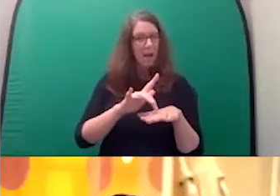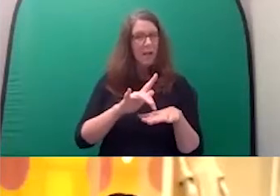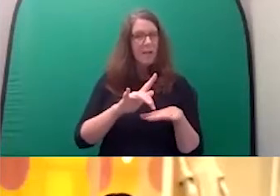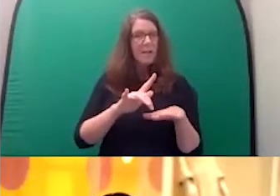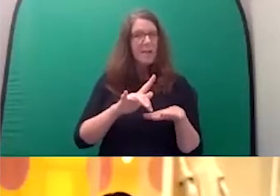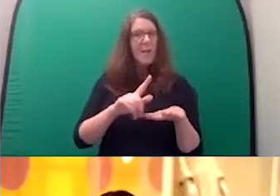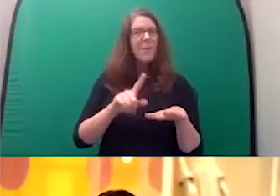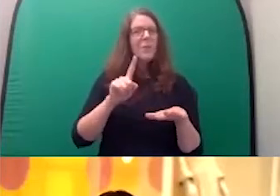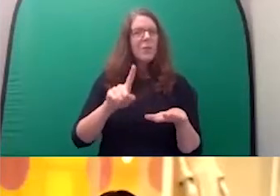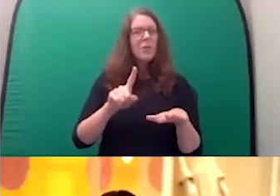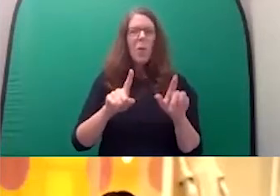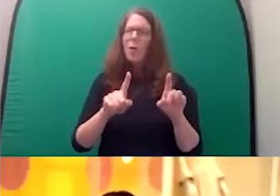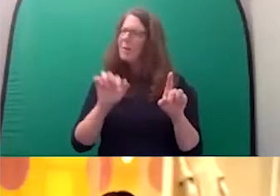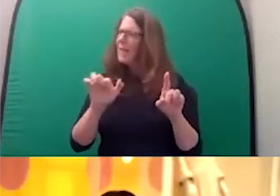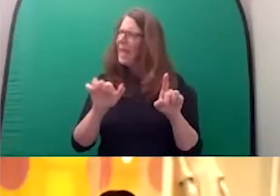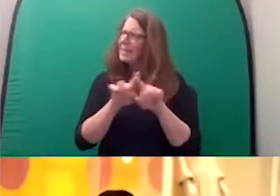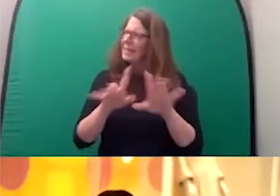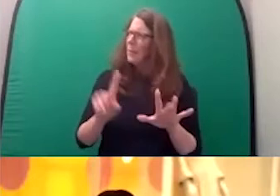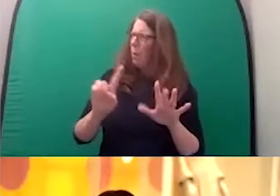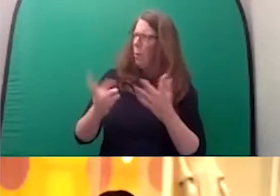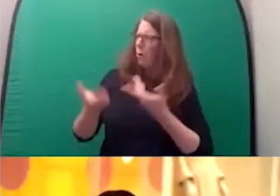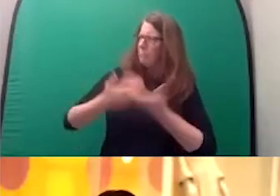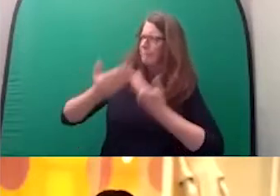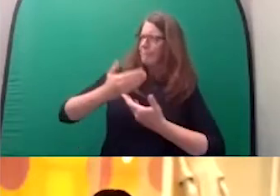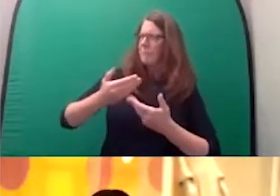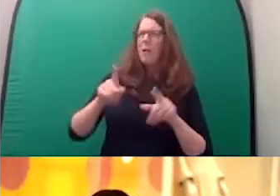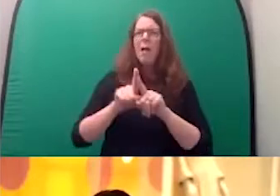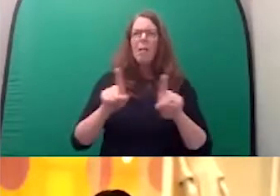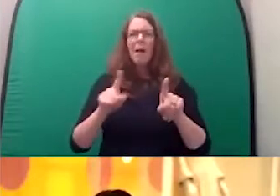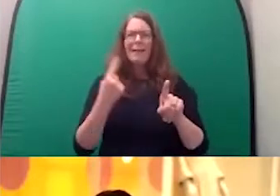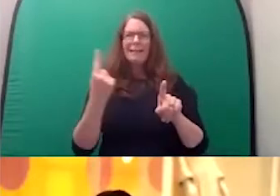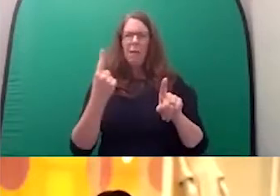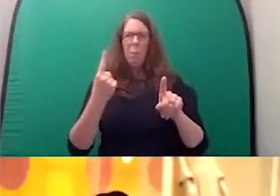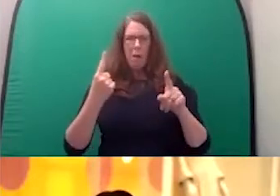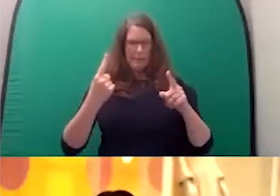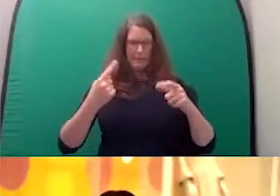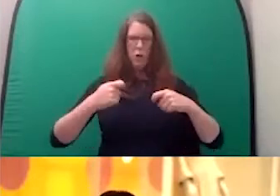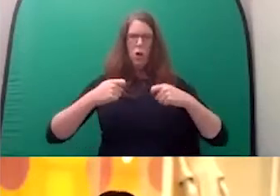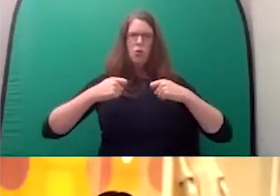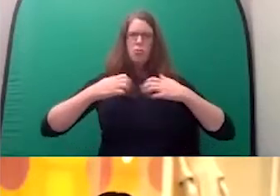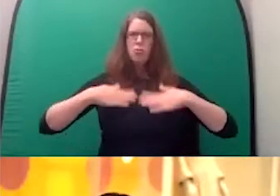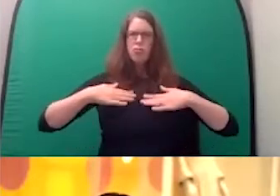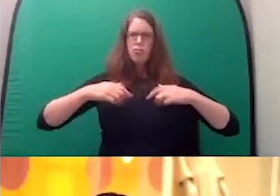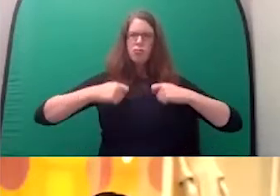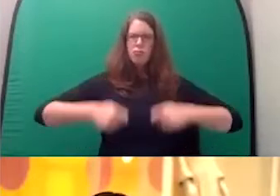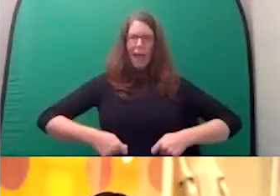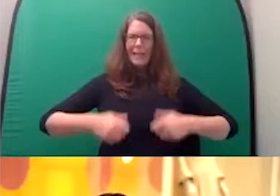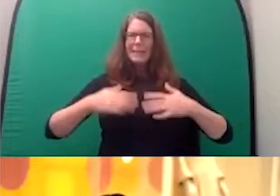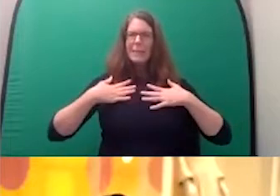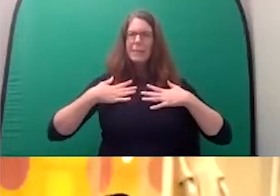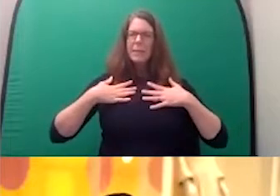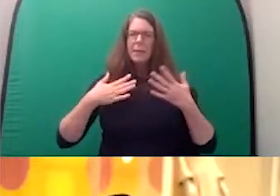how, what you've just kind of summed up there, this idea of putting on choosing the jumper you want to wear that